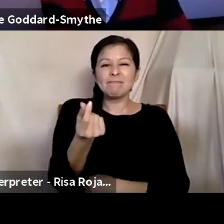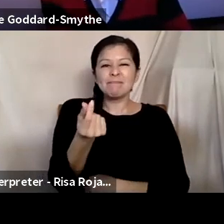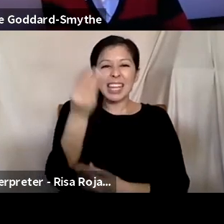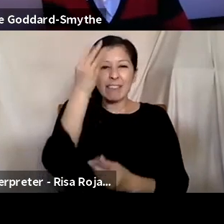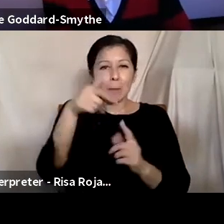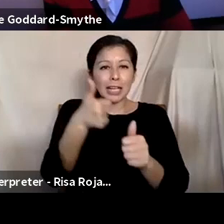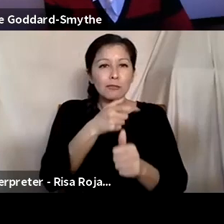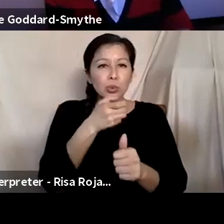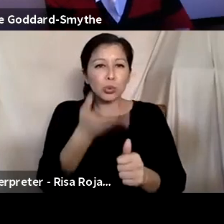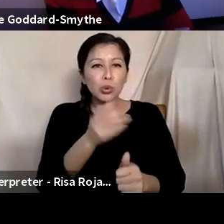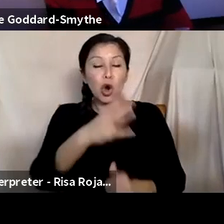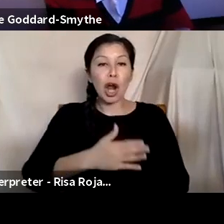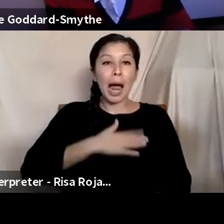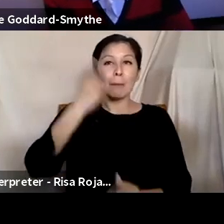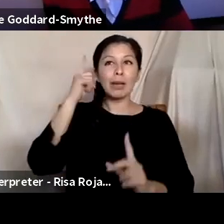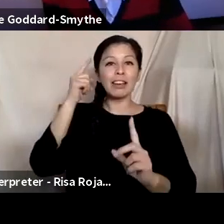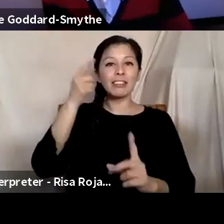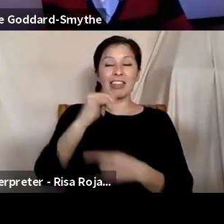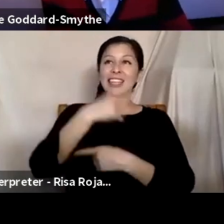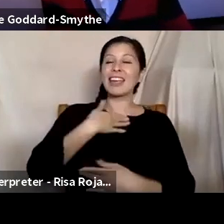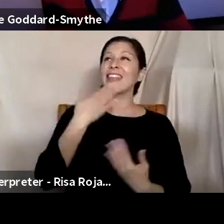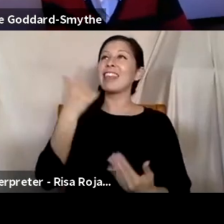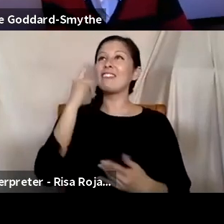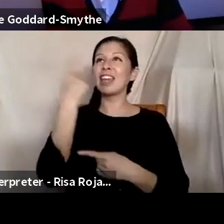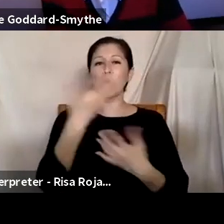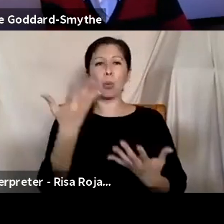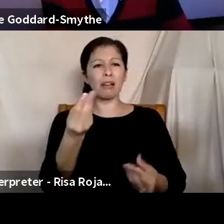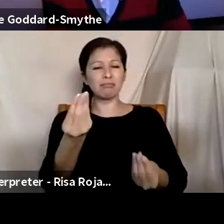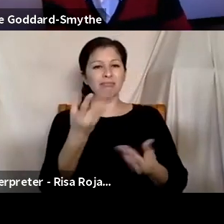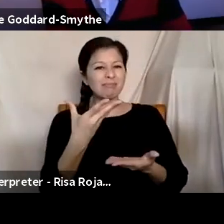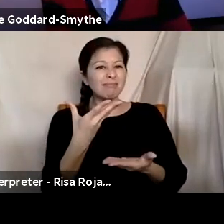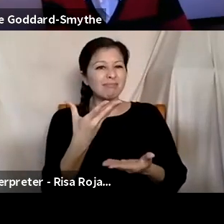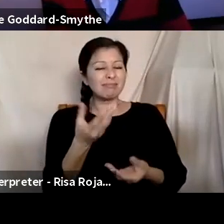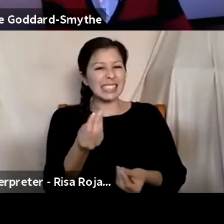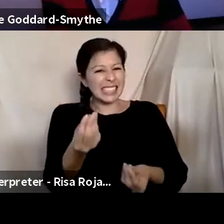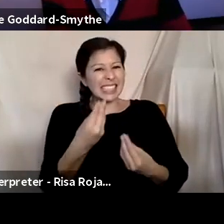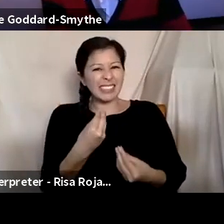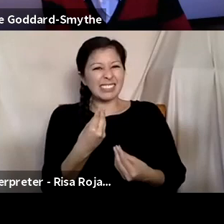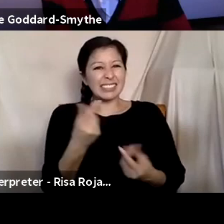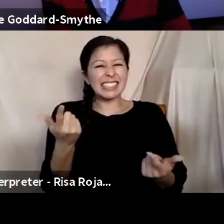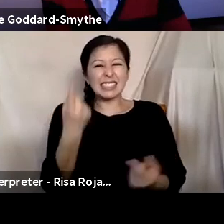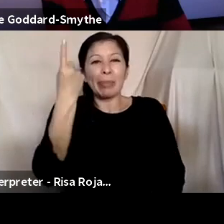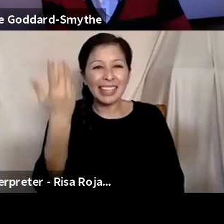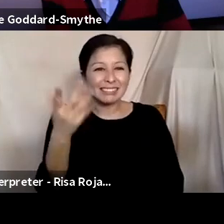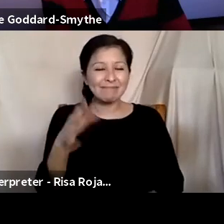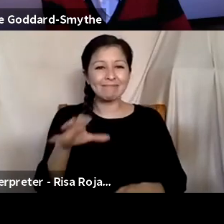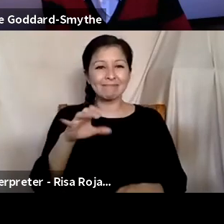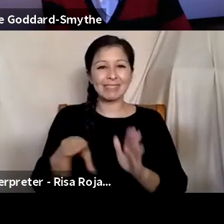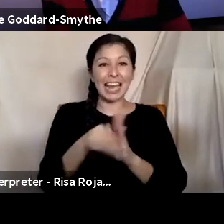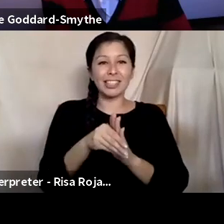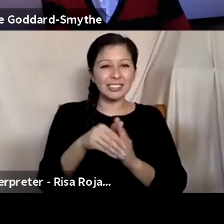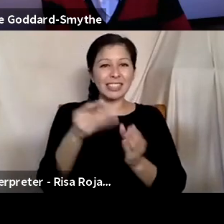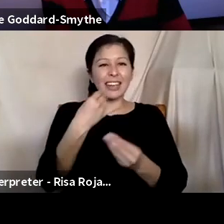what you're happy for that day or grateful for that day. Give us a little bit of something extra. Do you all